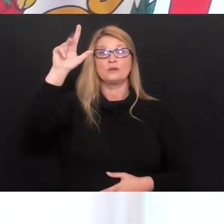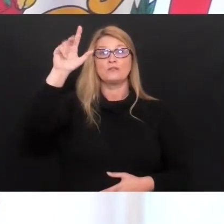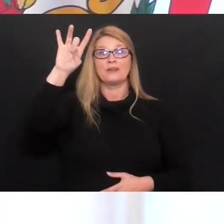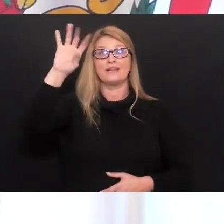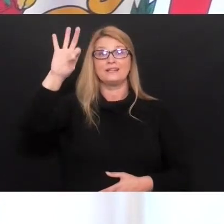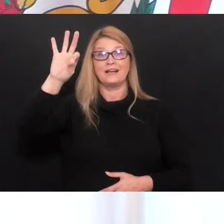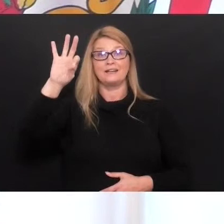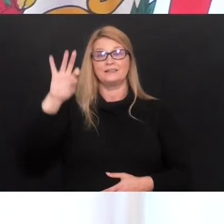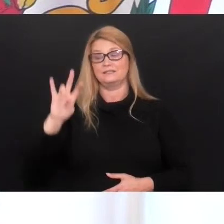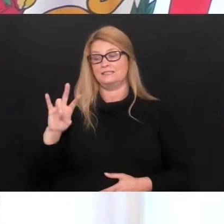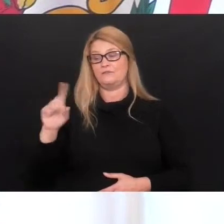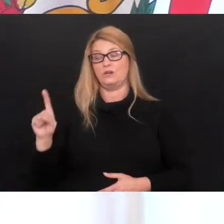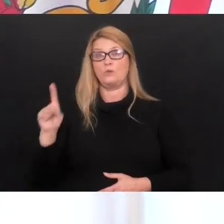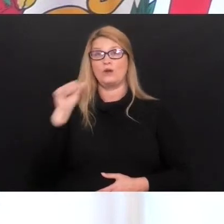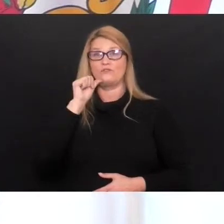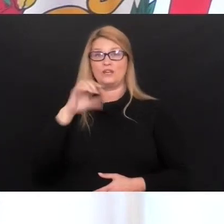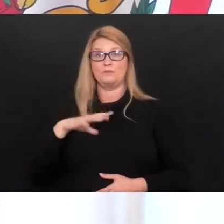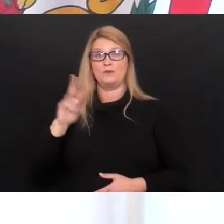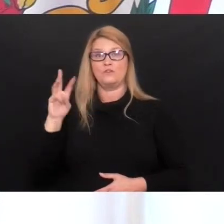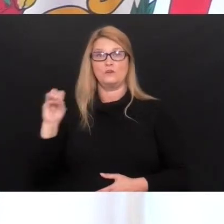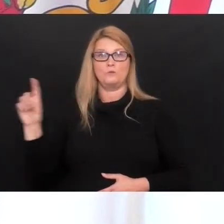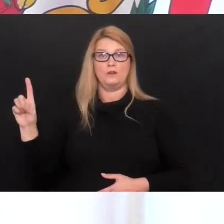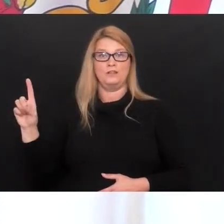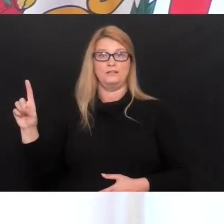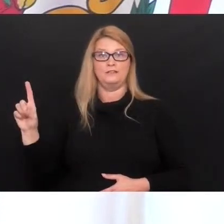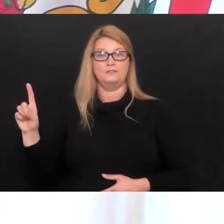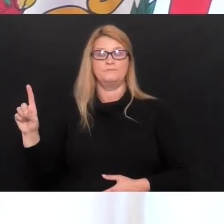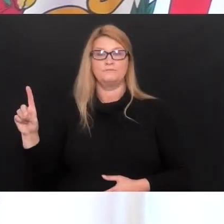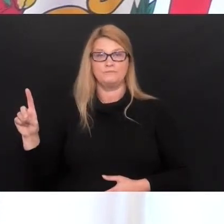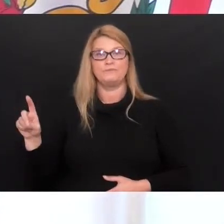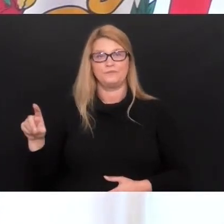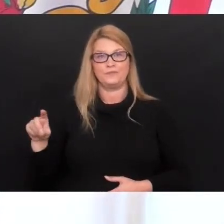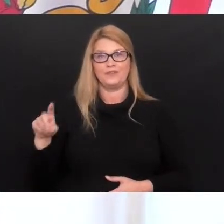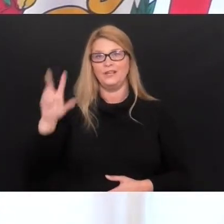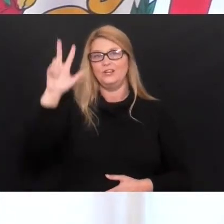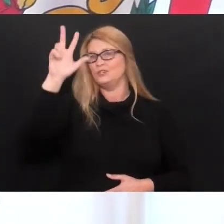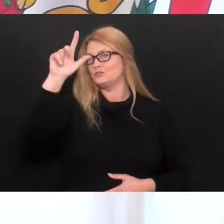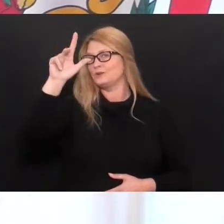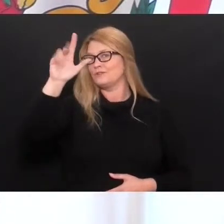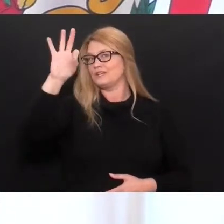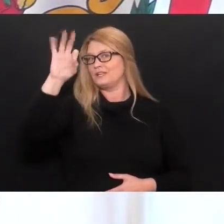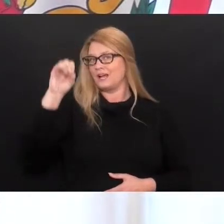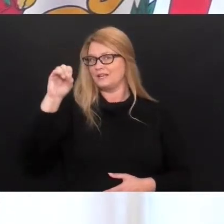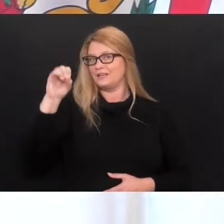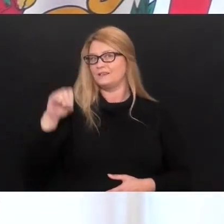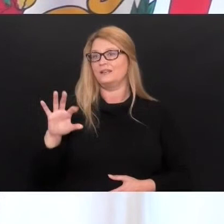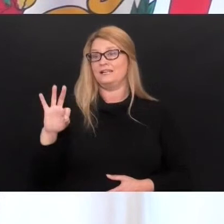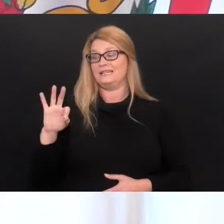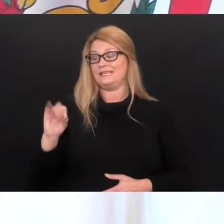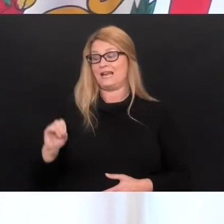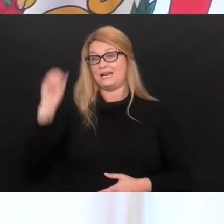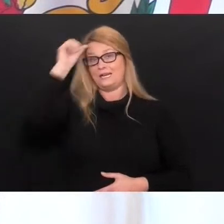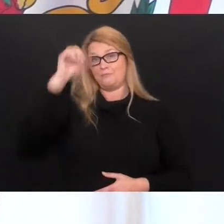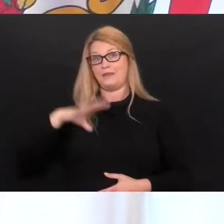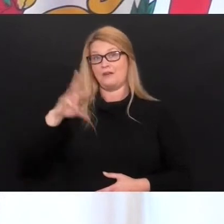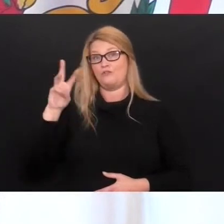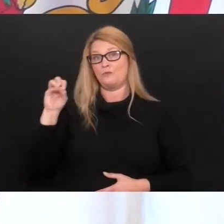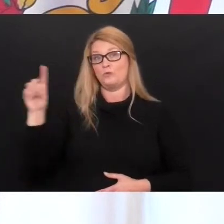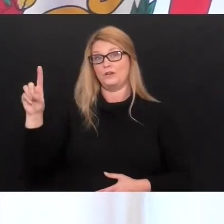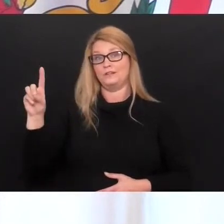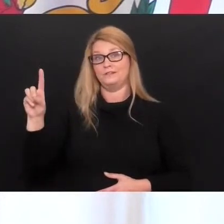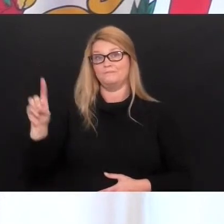2,389th death is a 71-year-old female from Wood County. Our 2,390th death is a 90-year-old male from Wood